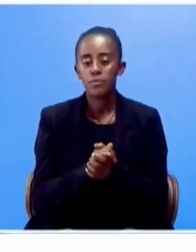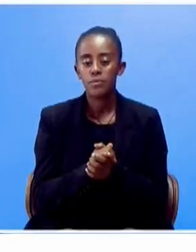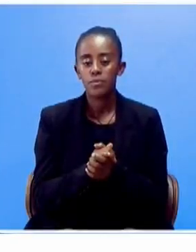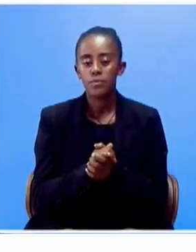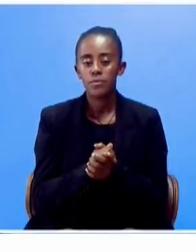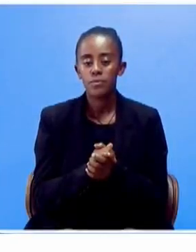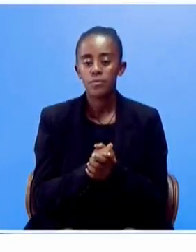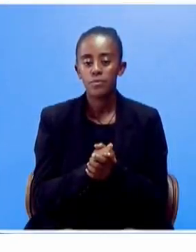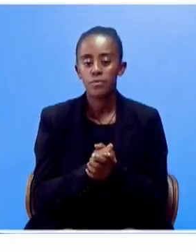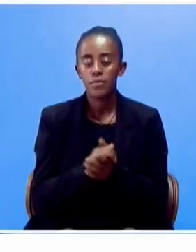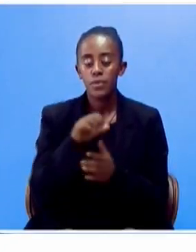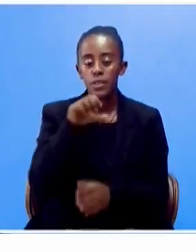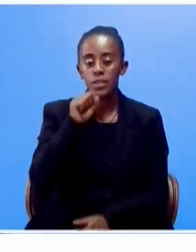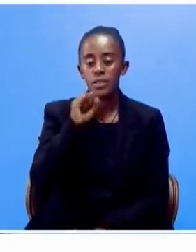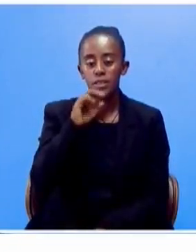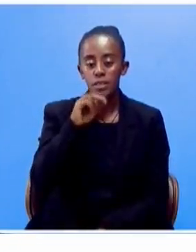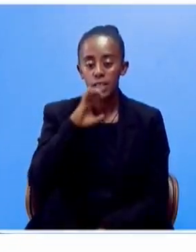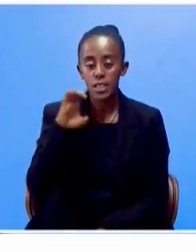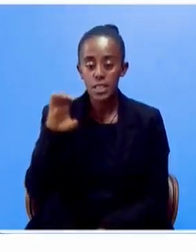you came